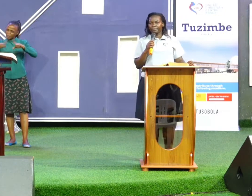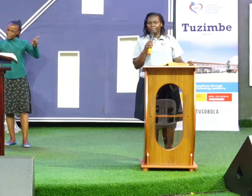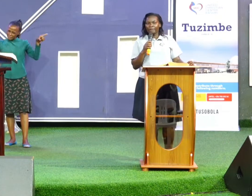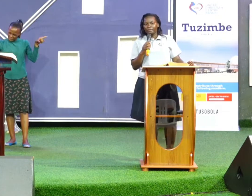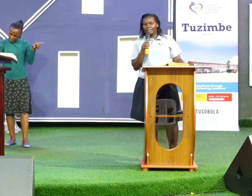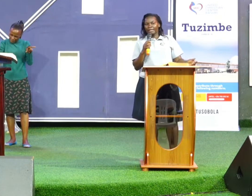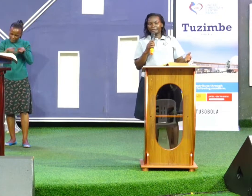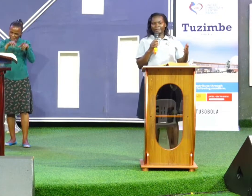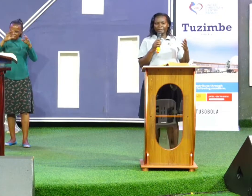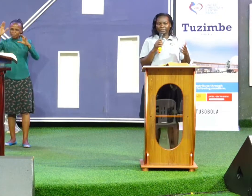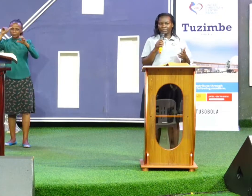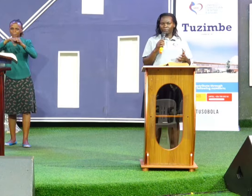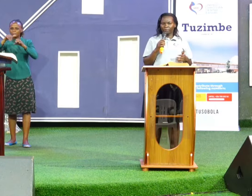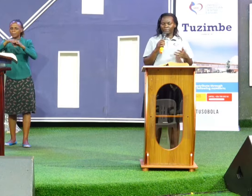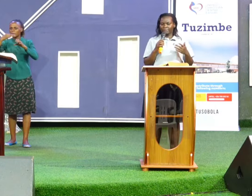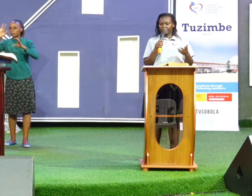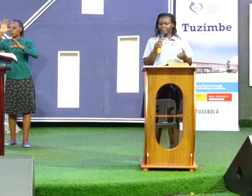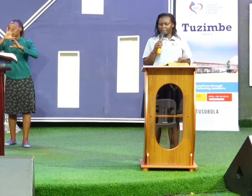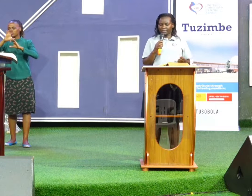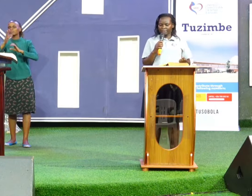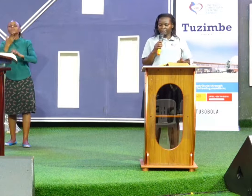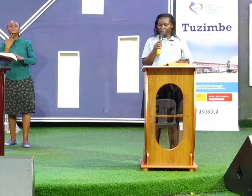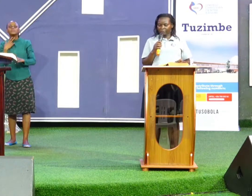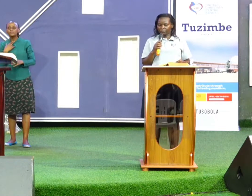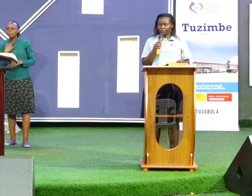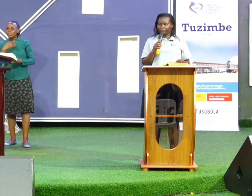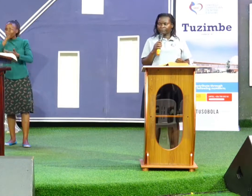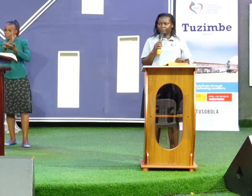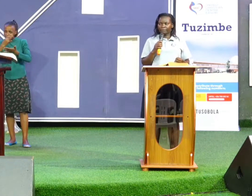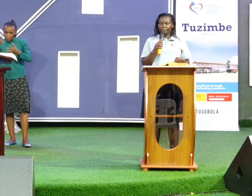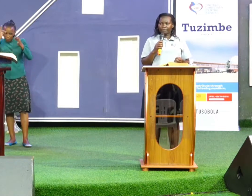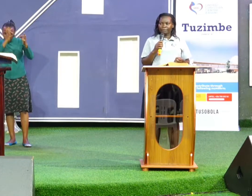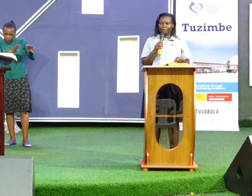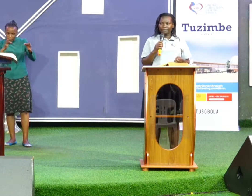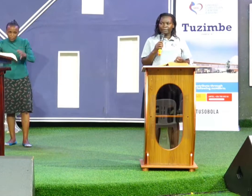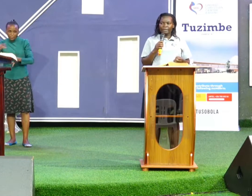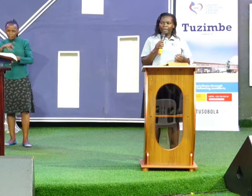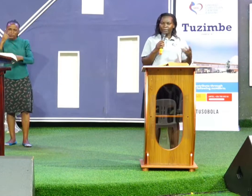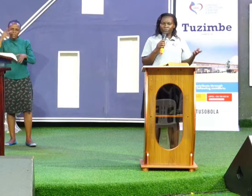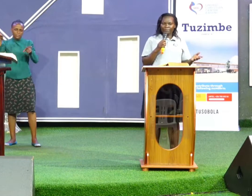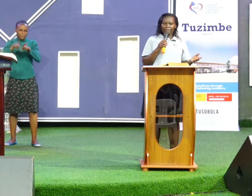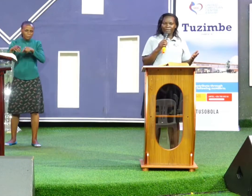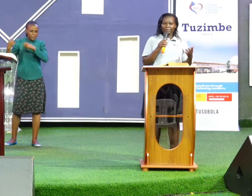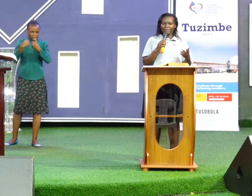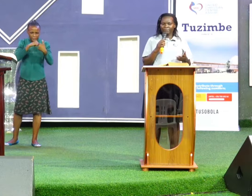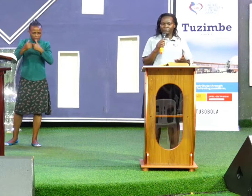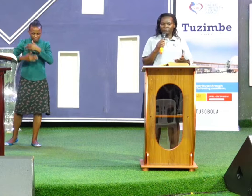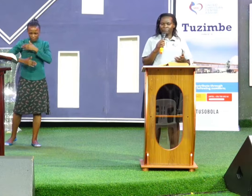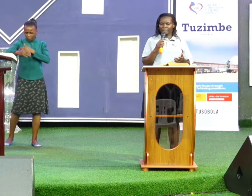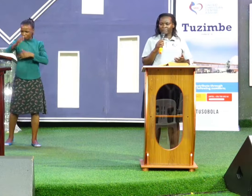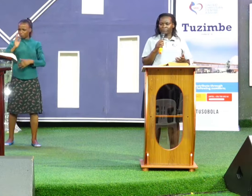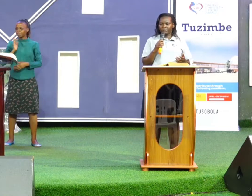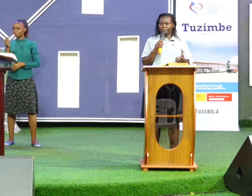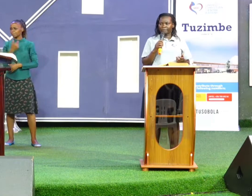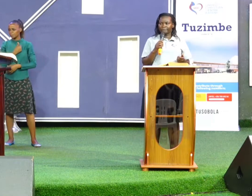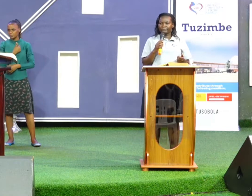flock needs that. Naye ate n'ekisibo kicyetaaga. Some of the things that look like challenges before us. Ebintu ebimu ebirabika